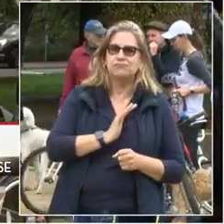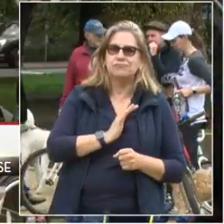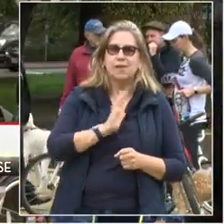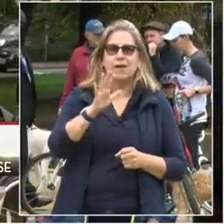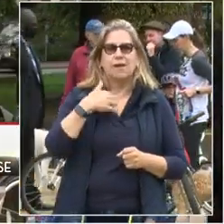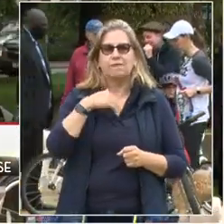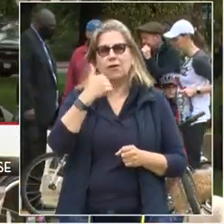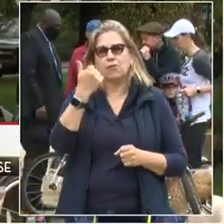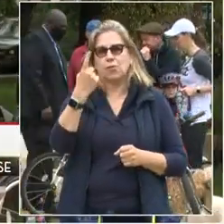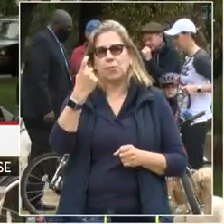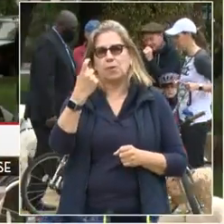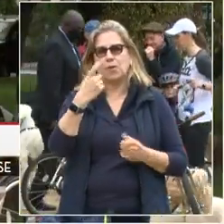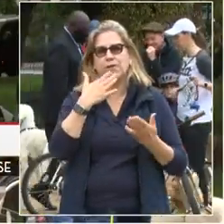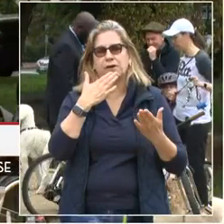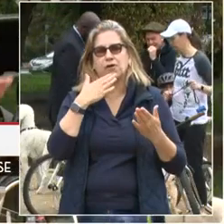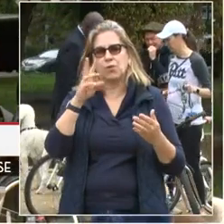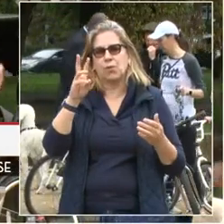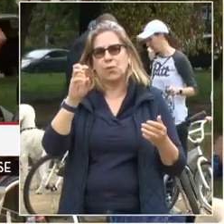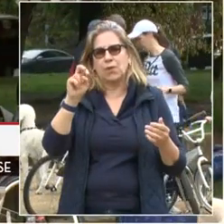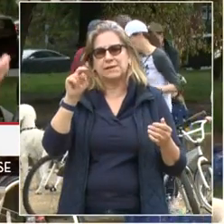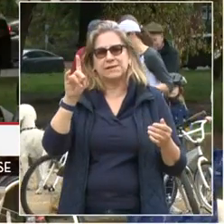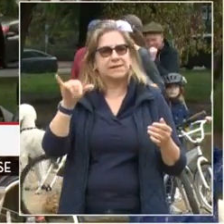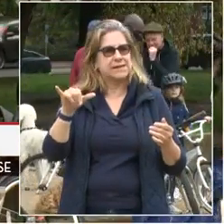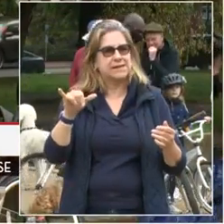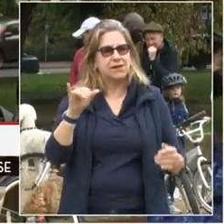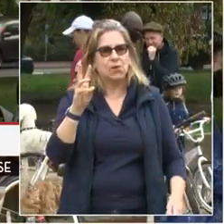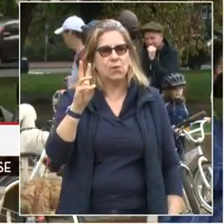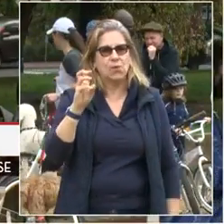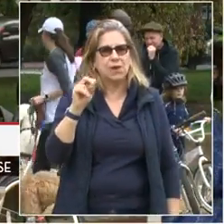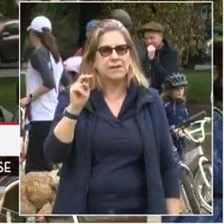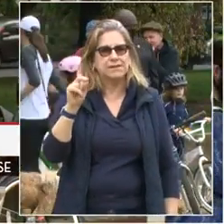water drop. Let's give a big round of applause for DC Water.